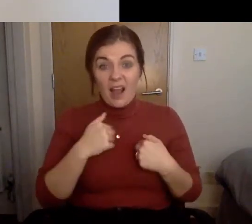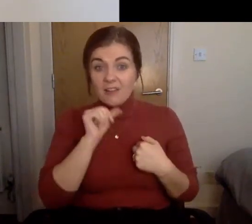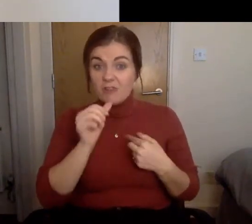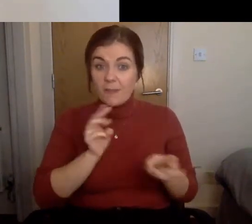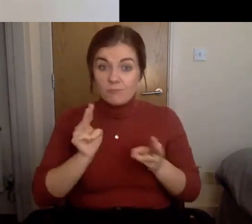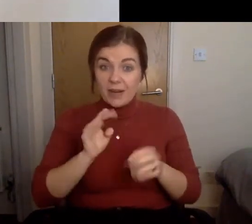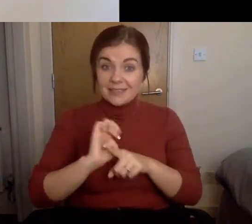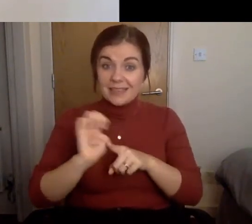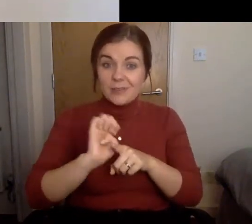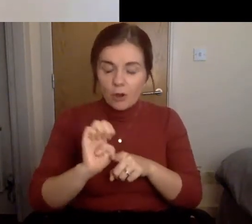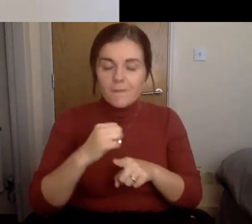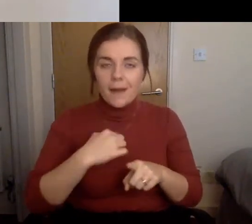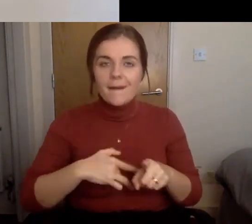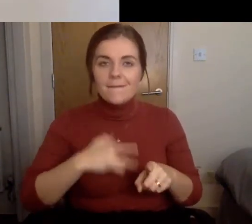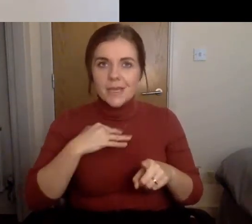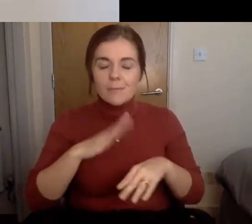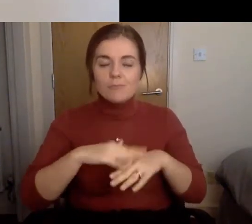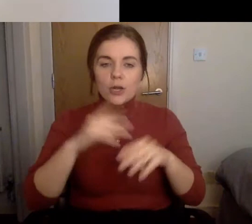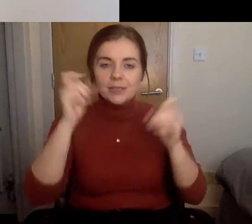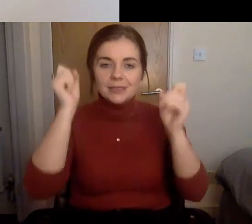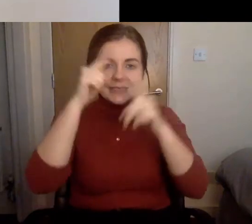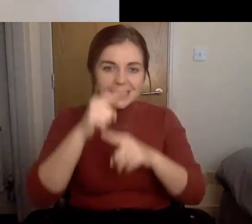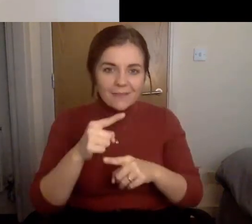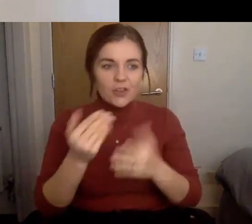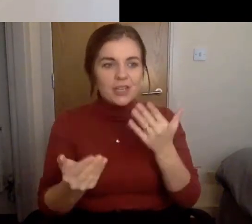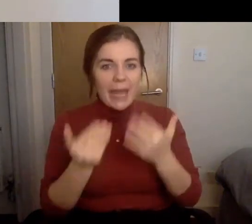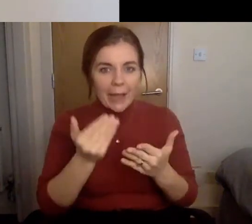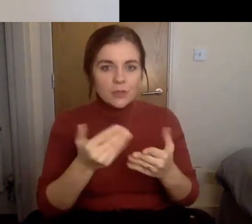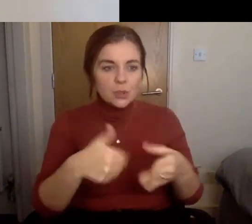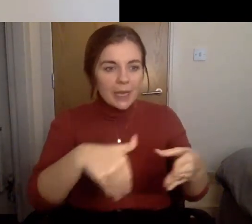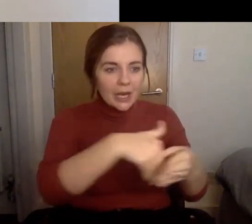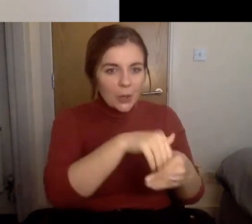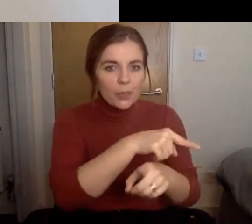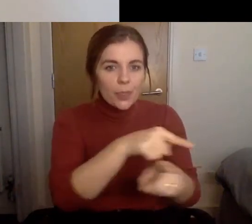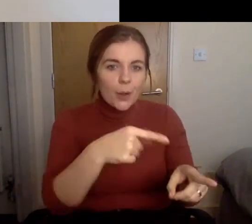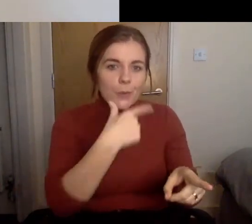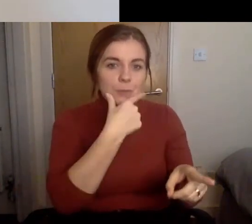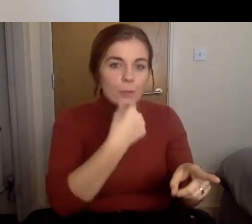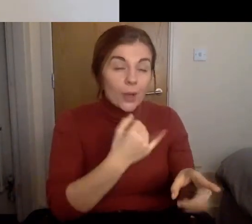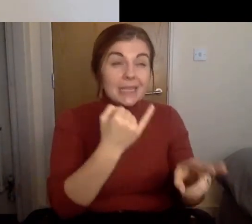I find it a little bit more difficult to kind of include those boys in